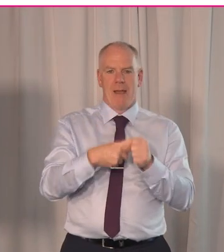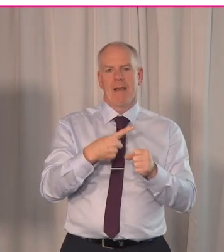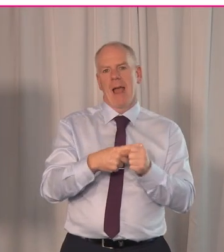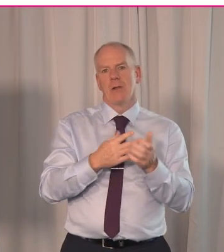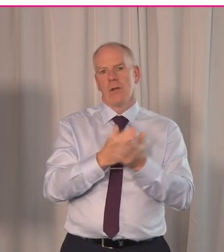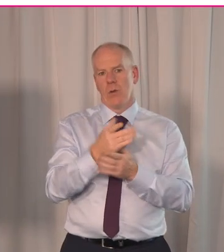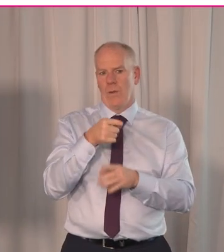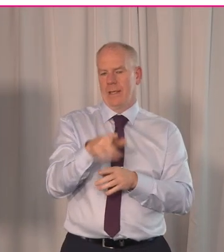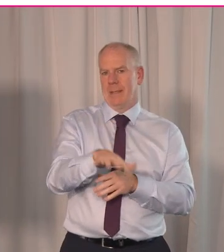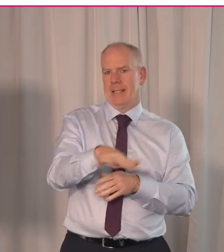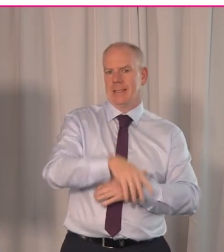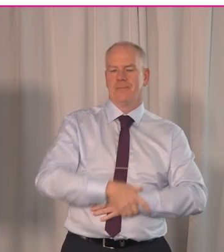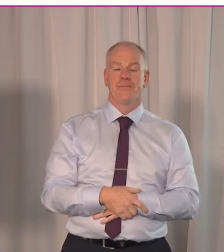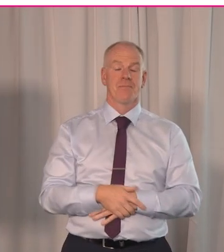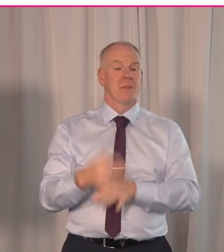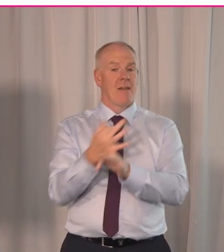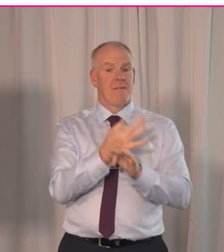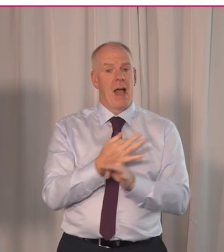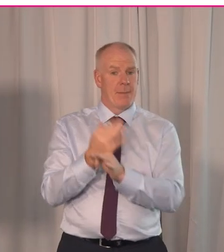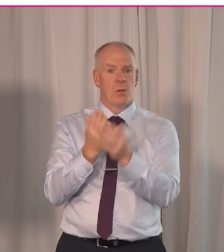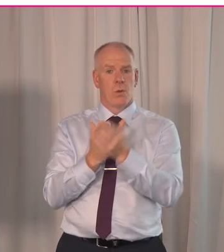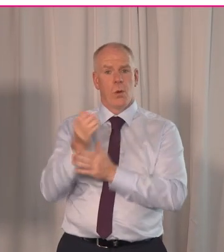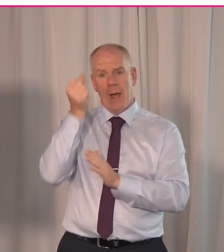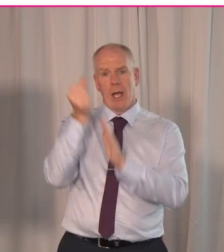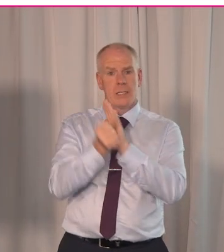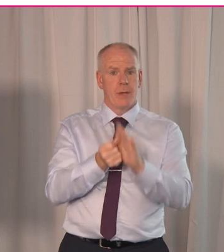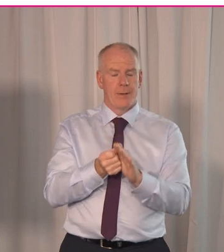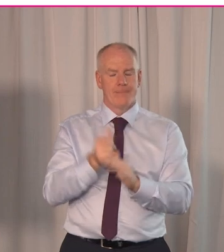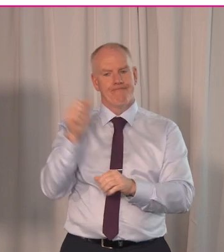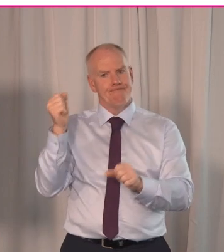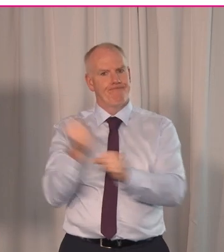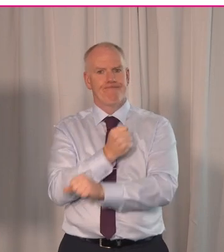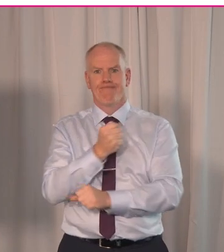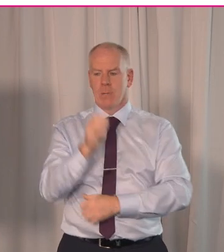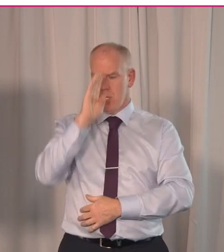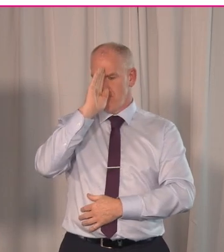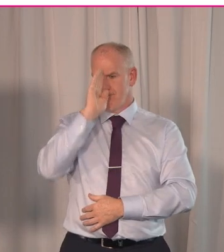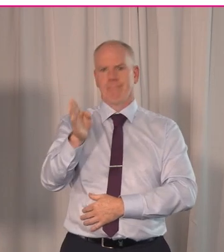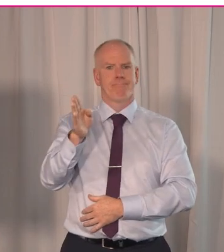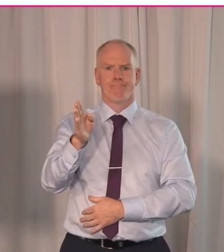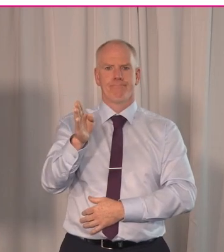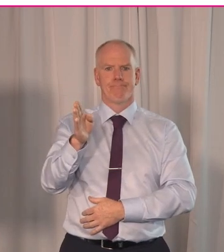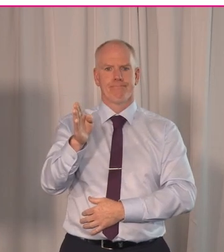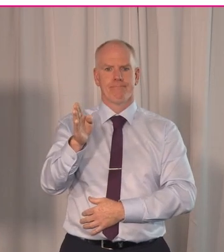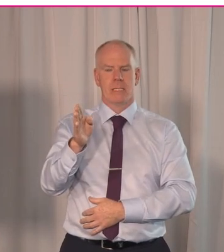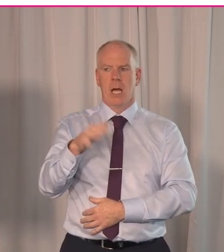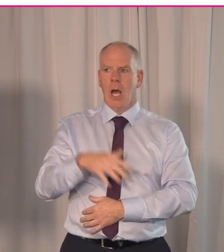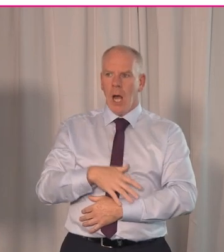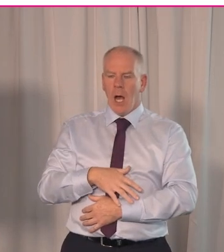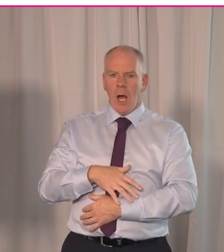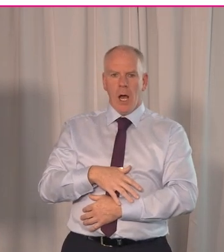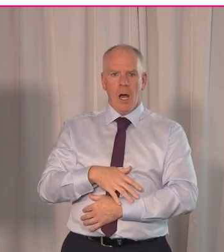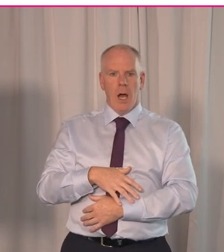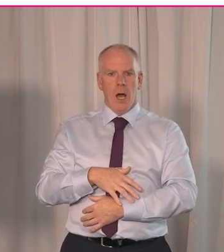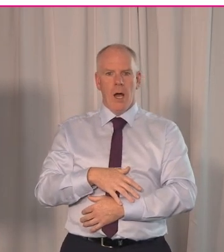those pieces. But families have experienced, unfortunately, blunt and insensitive communication, they've told us, in environments